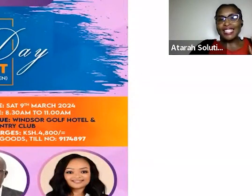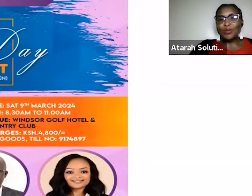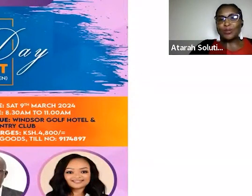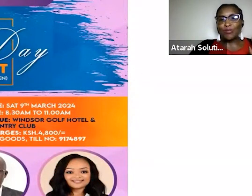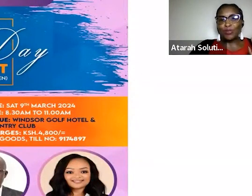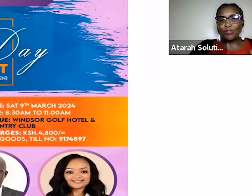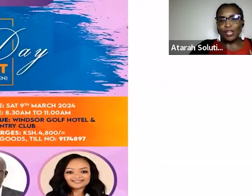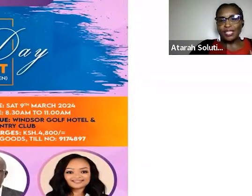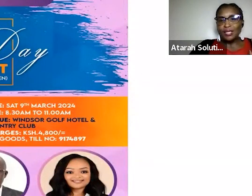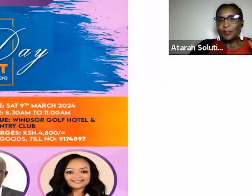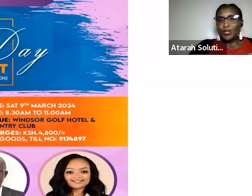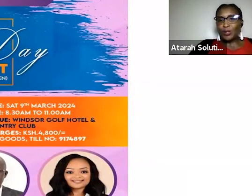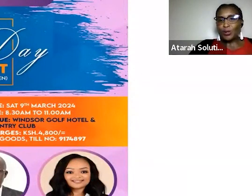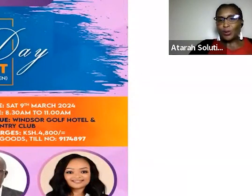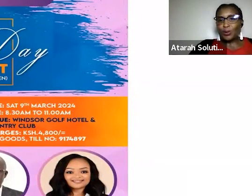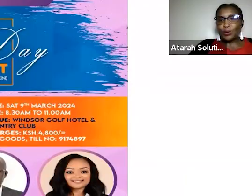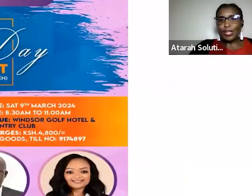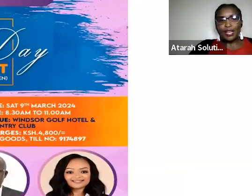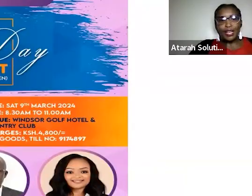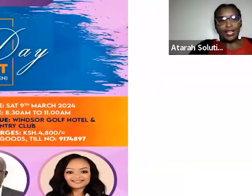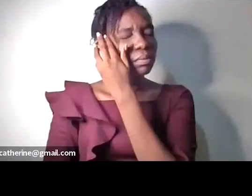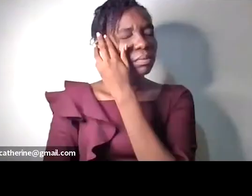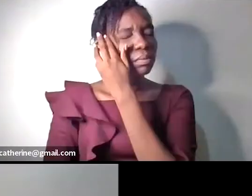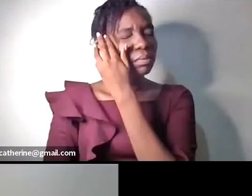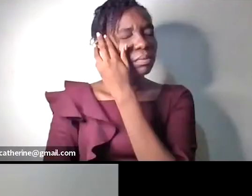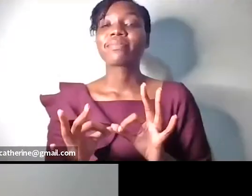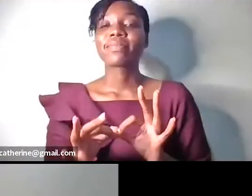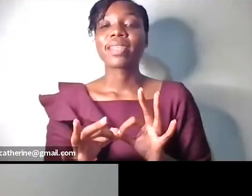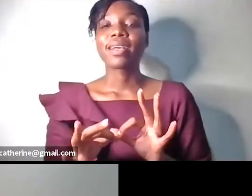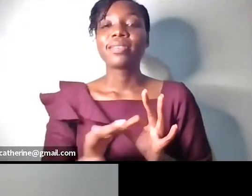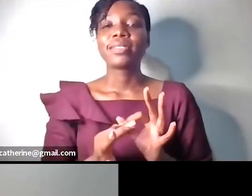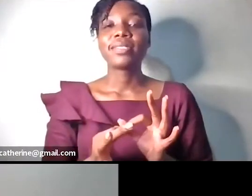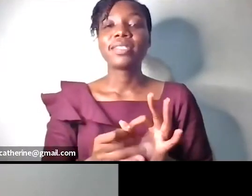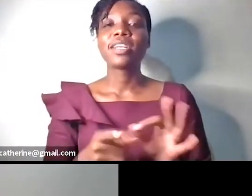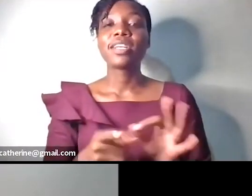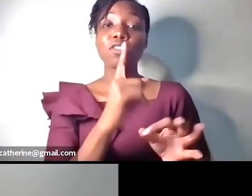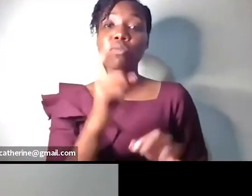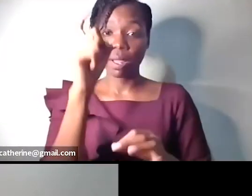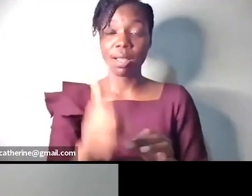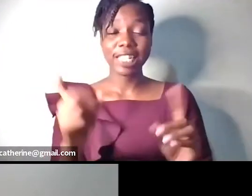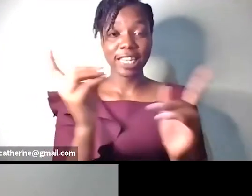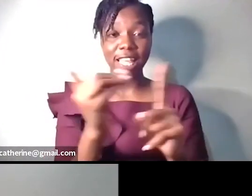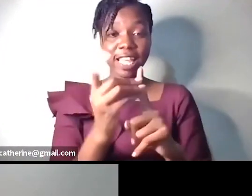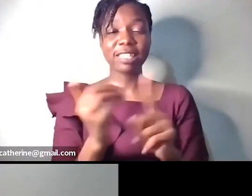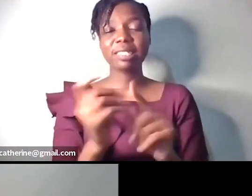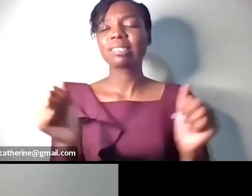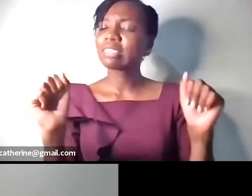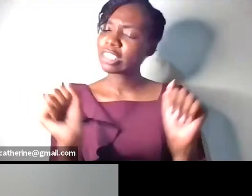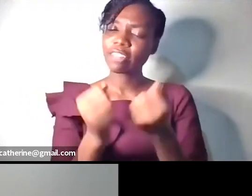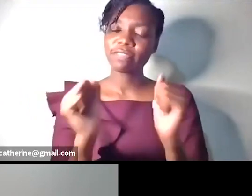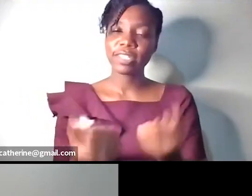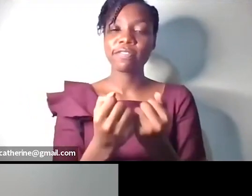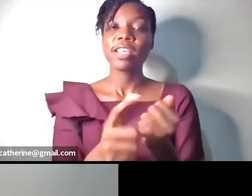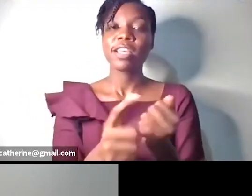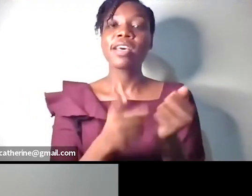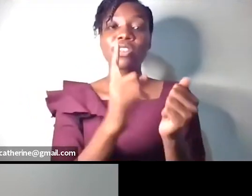I can tell you that for a fact. So yeah, save the date and make sure that you show up by then. Now, allow me to just say